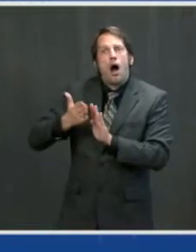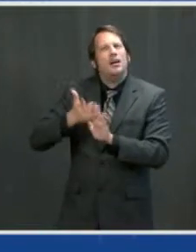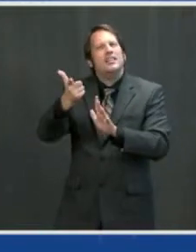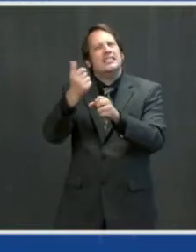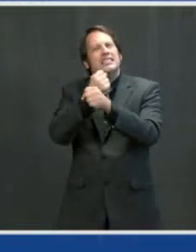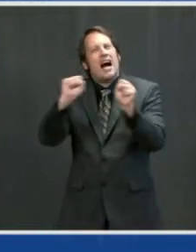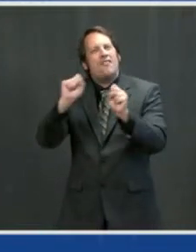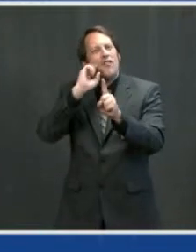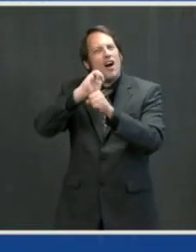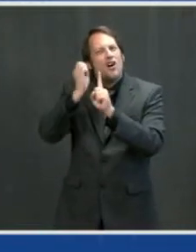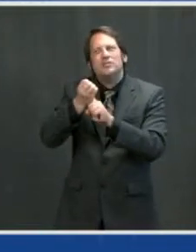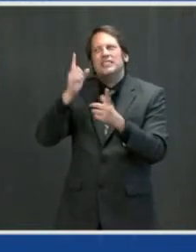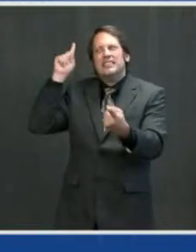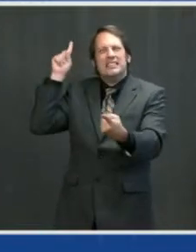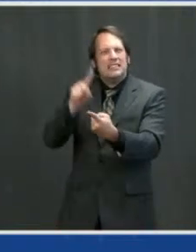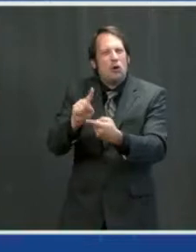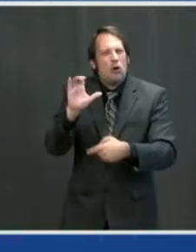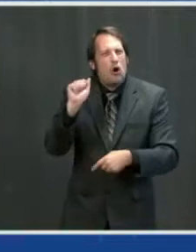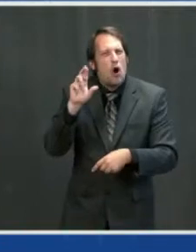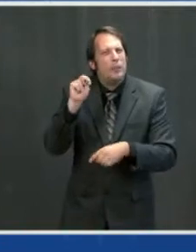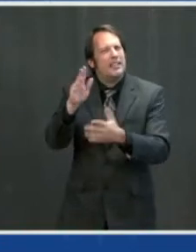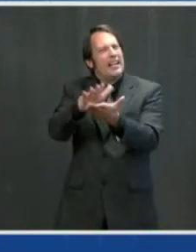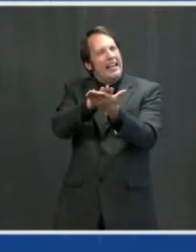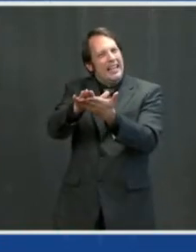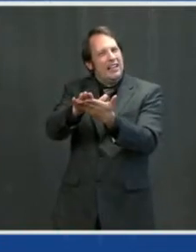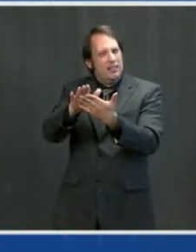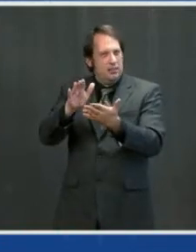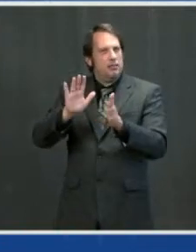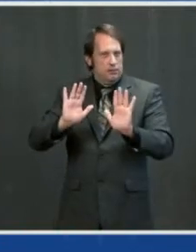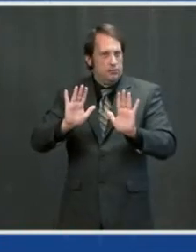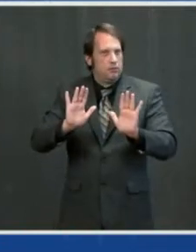President Biden to launch